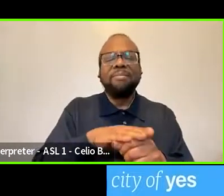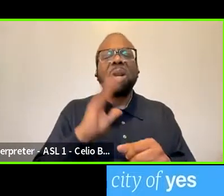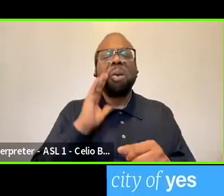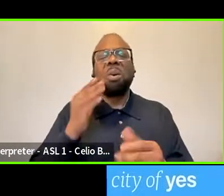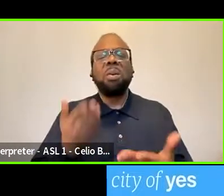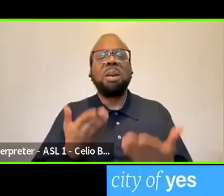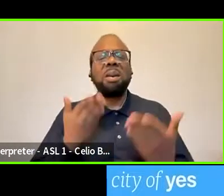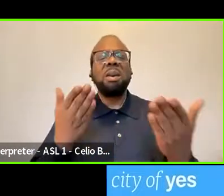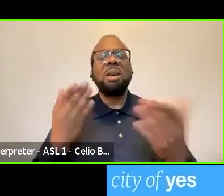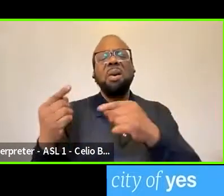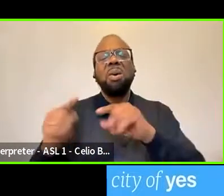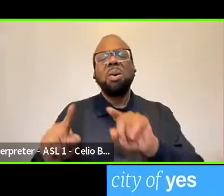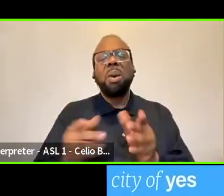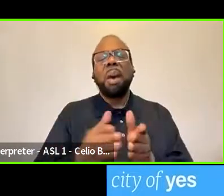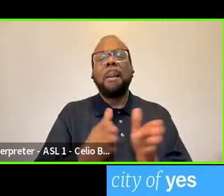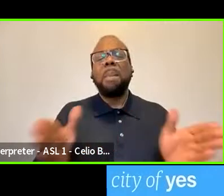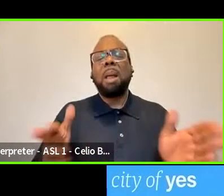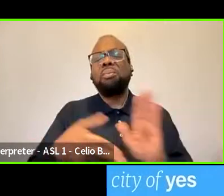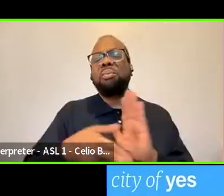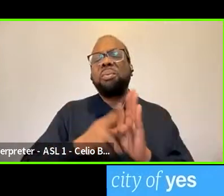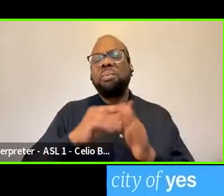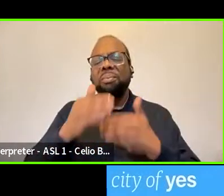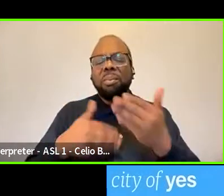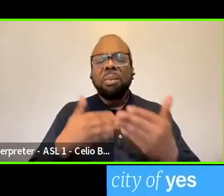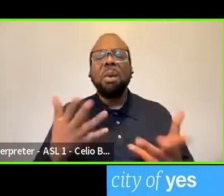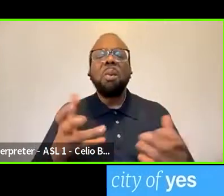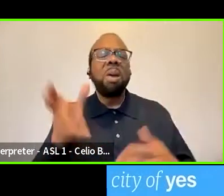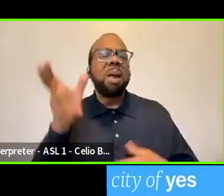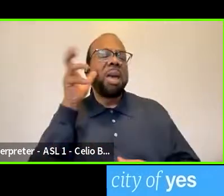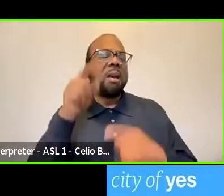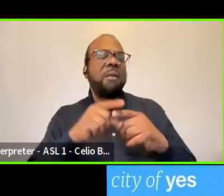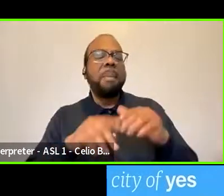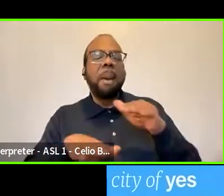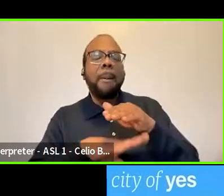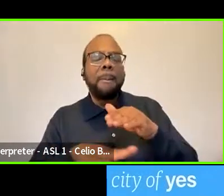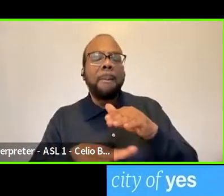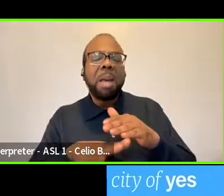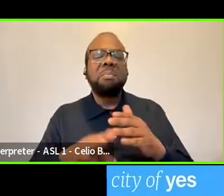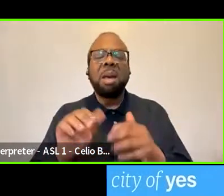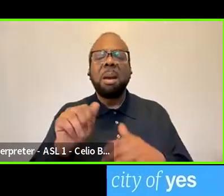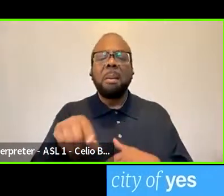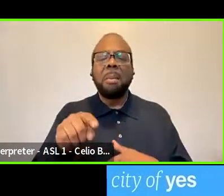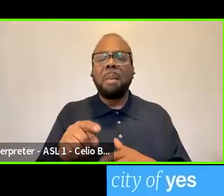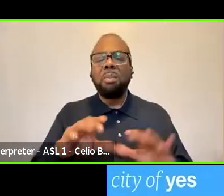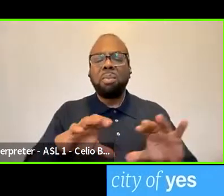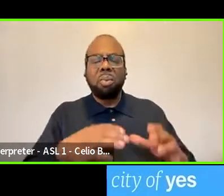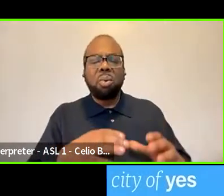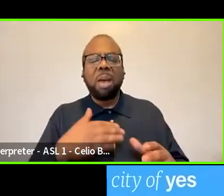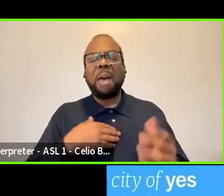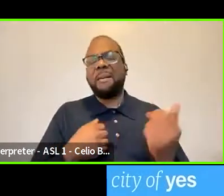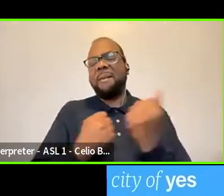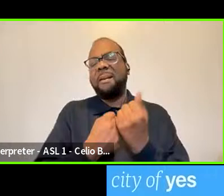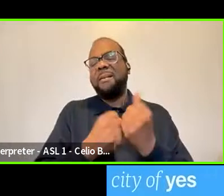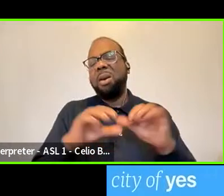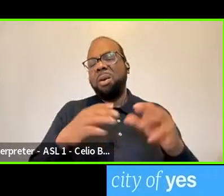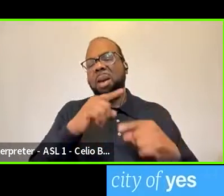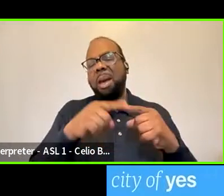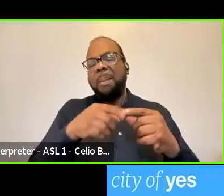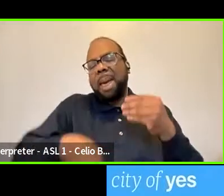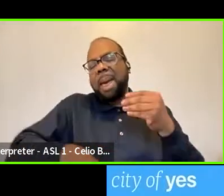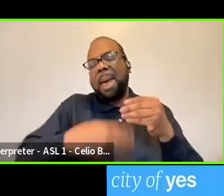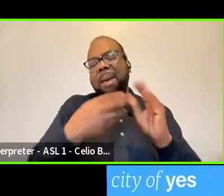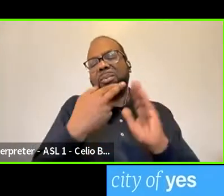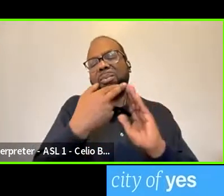review process and we look forward to hearing from, tenants, building owners, advocacy groups about these additional